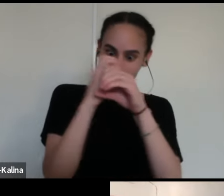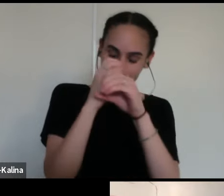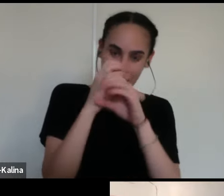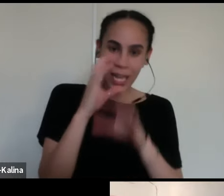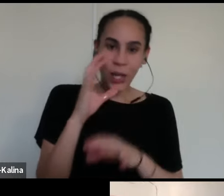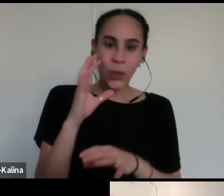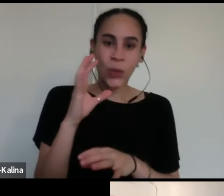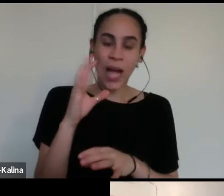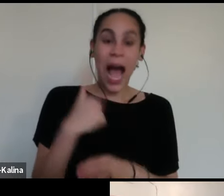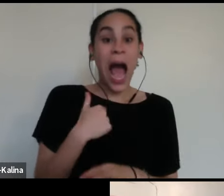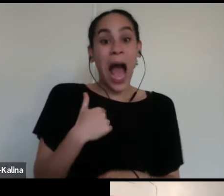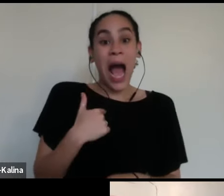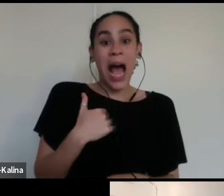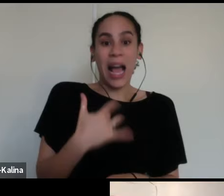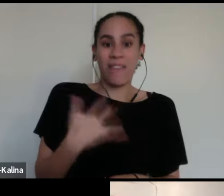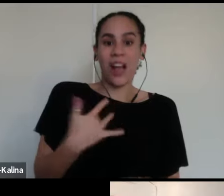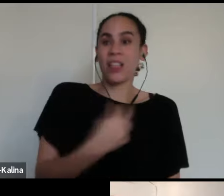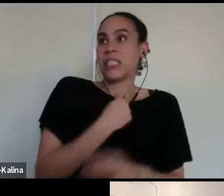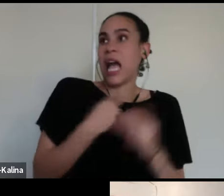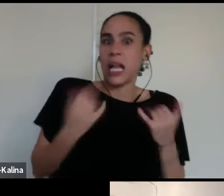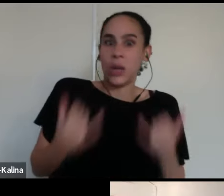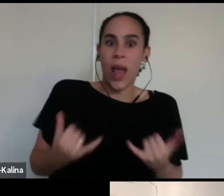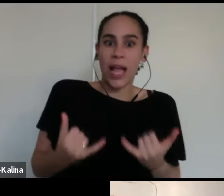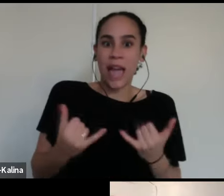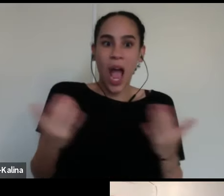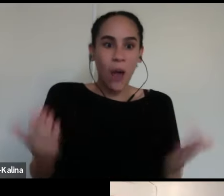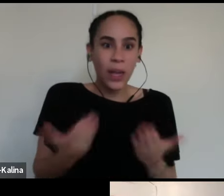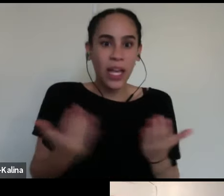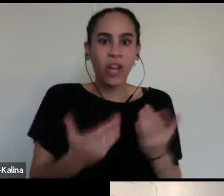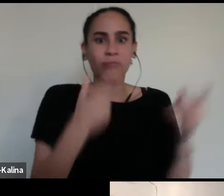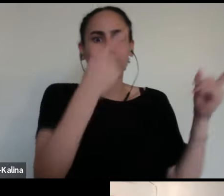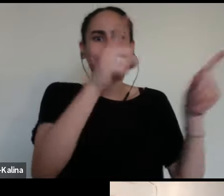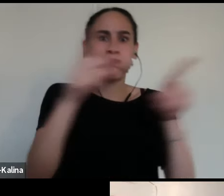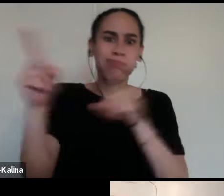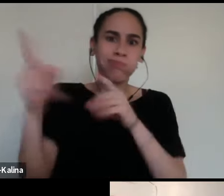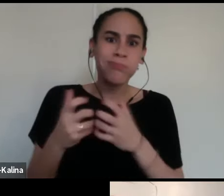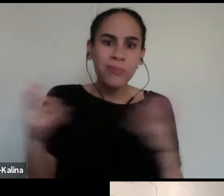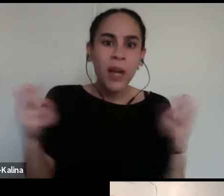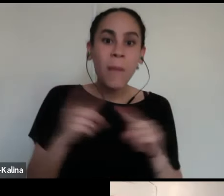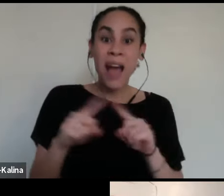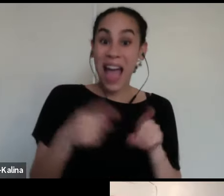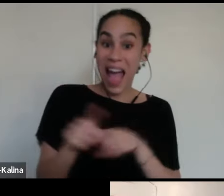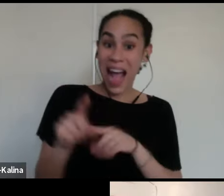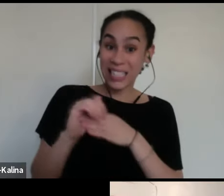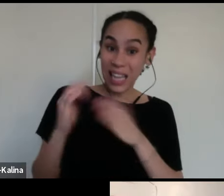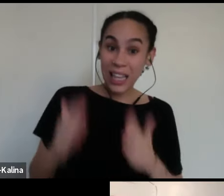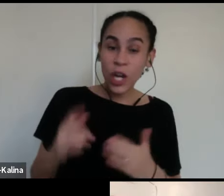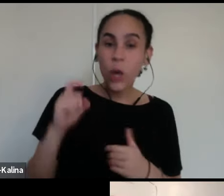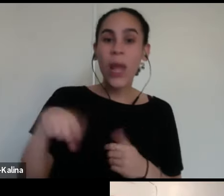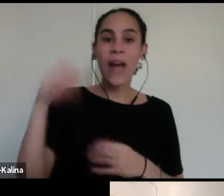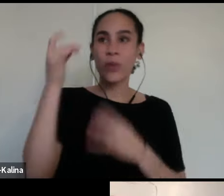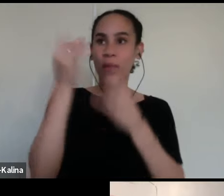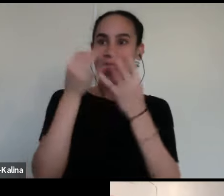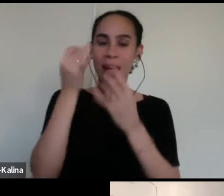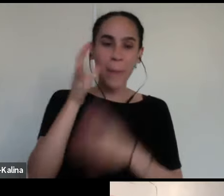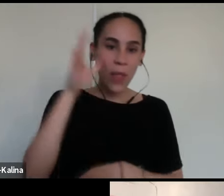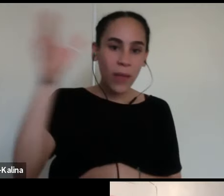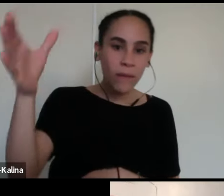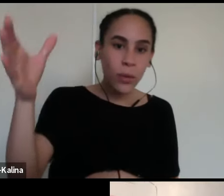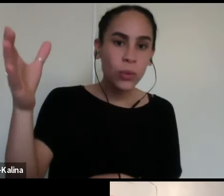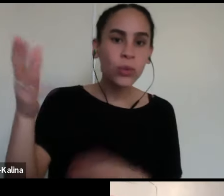myself stuck right here, right now. There's so much going on, but as a leader, we also have to be thinking about the future. What are some of